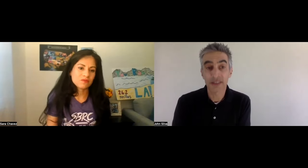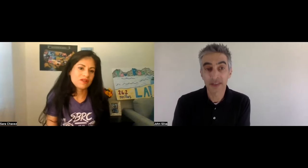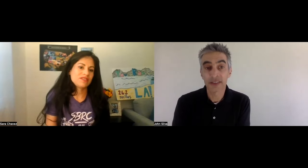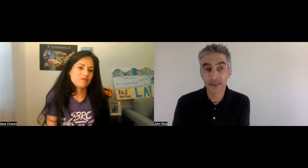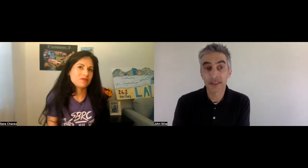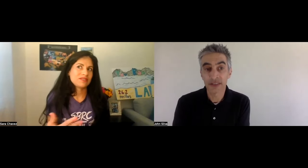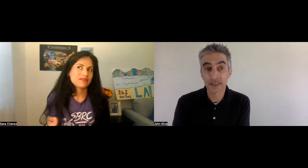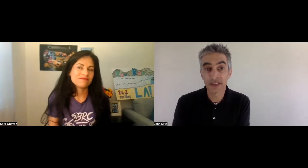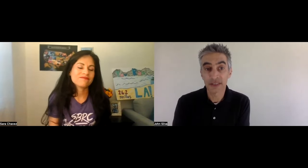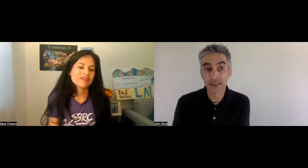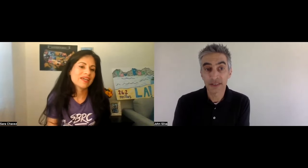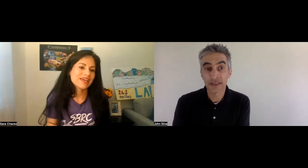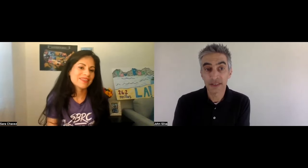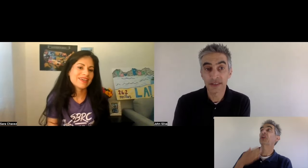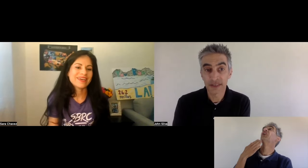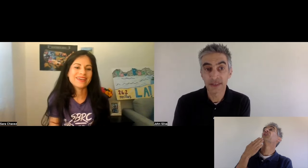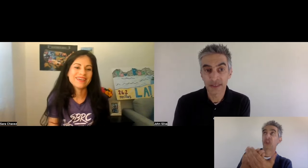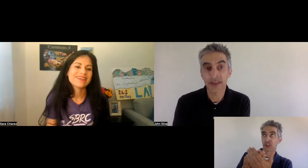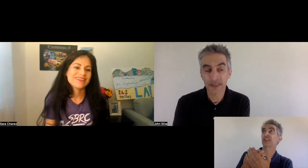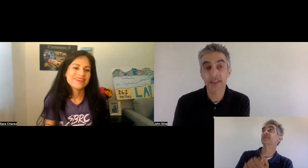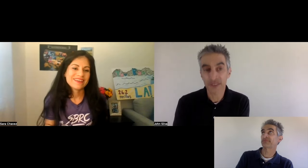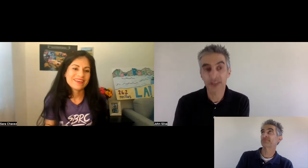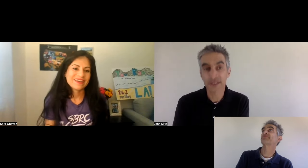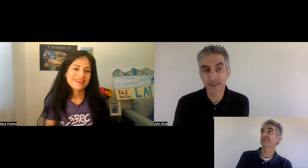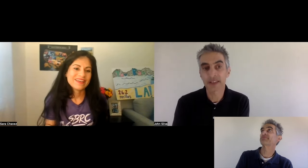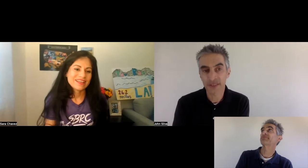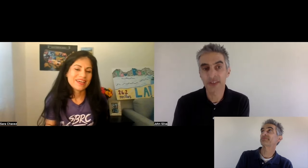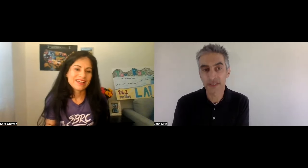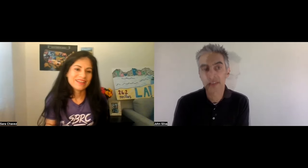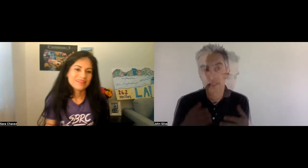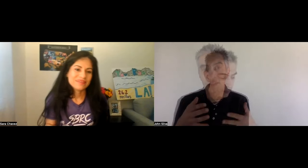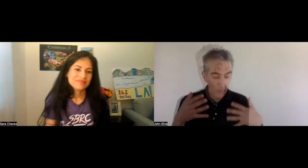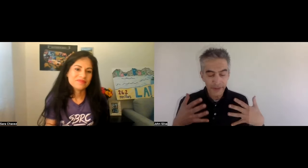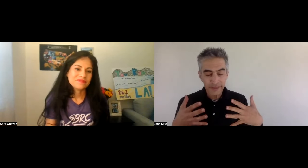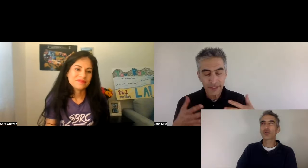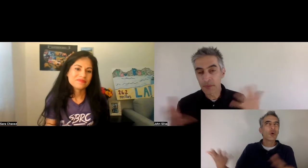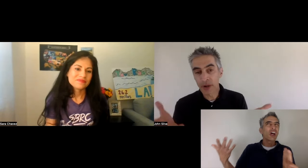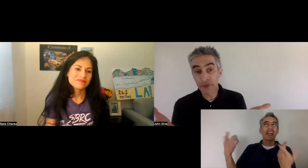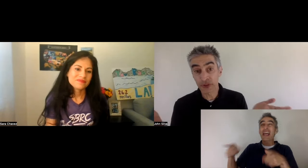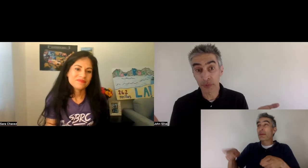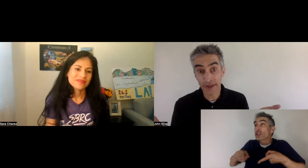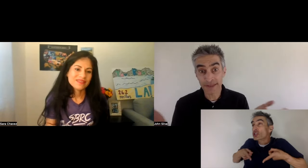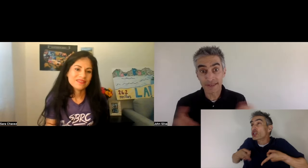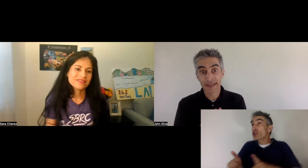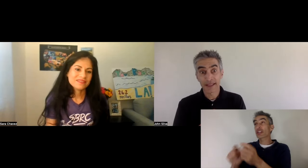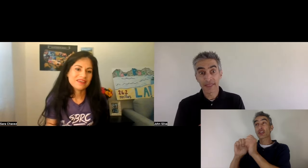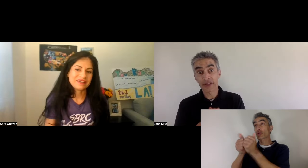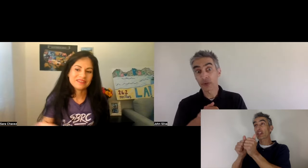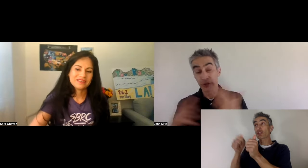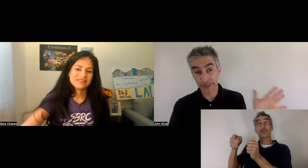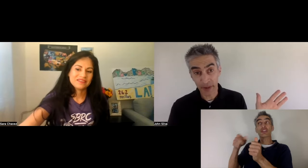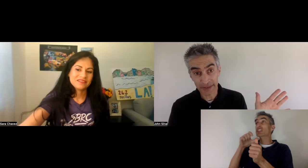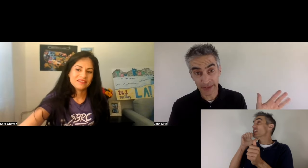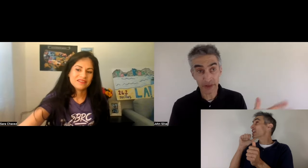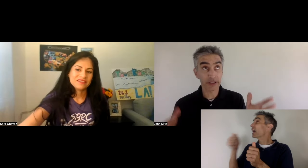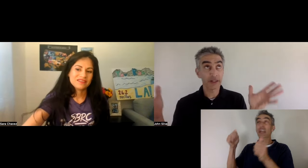is what it's supposed to feel like, I think. That's good. That's good. Yeah. What came up during the race that you